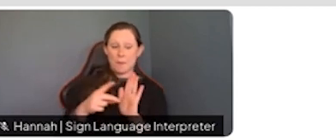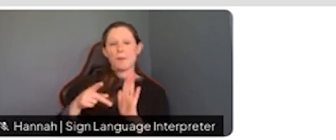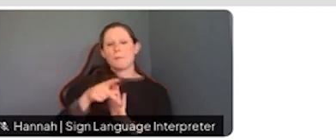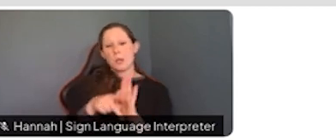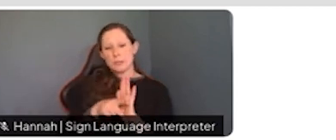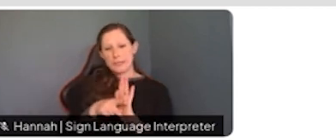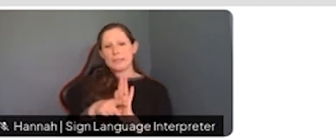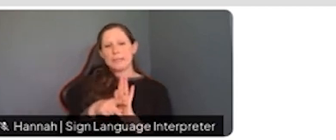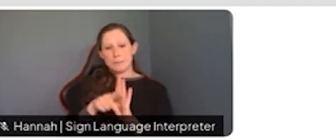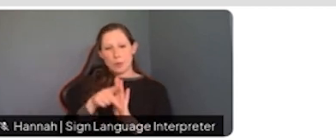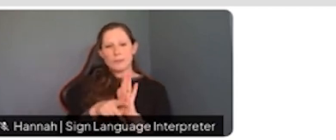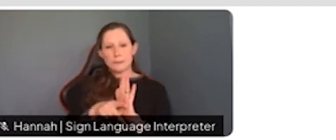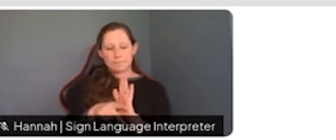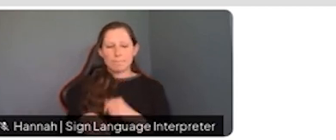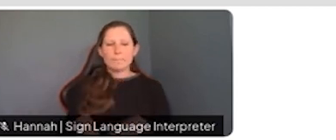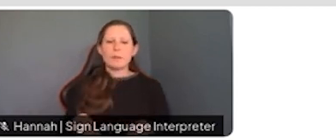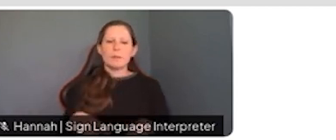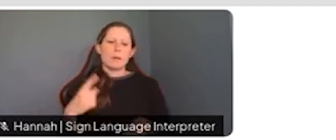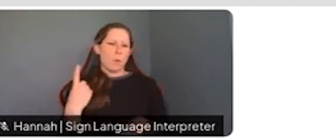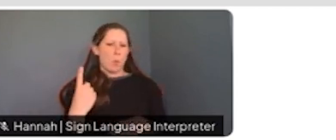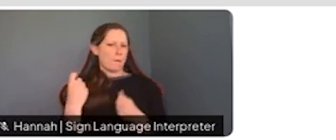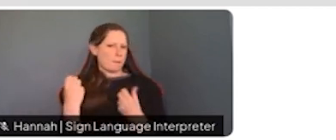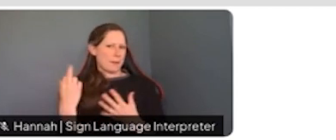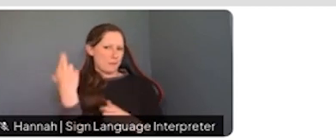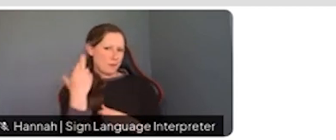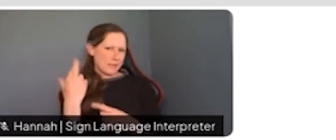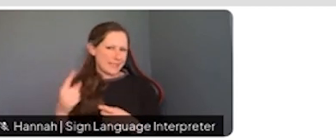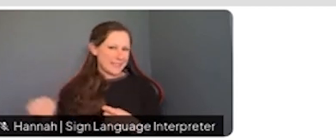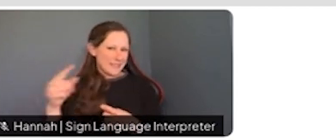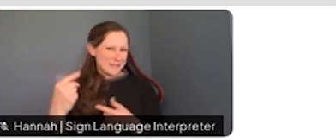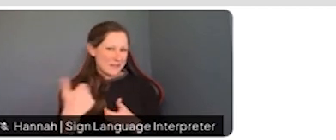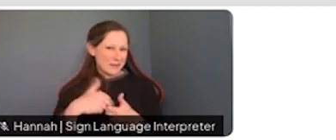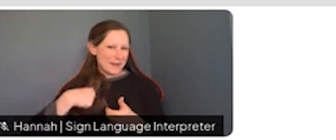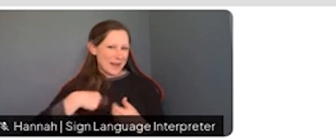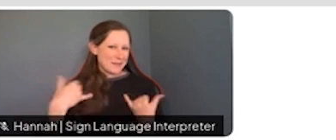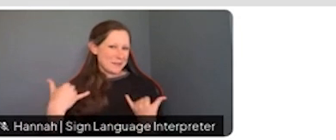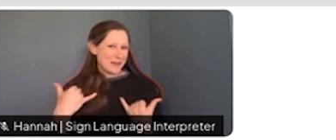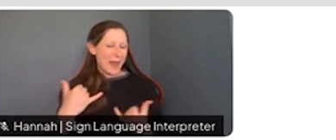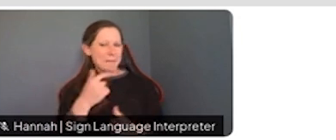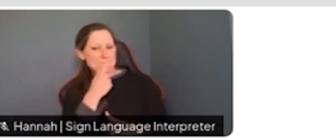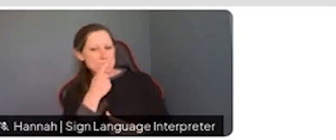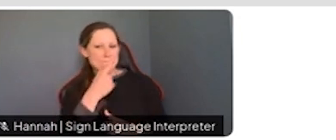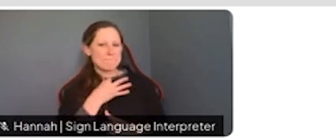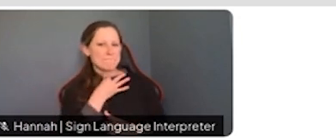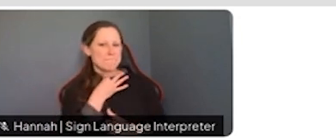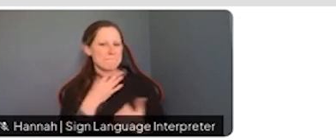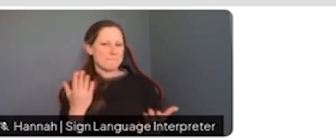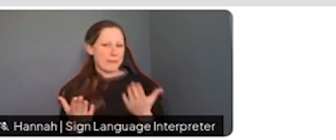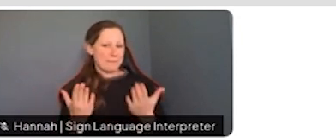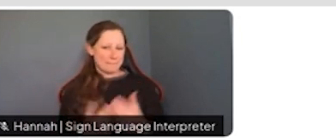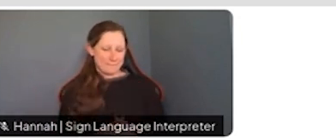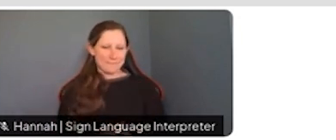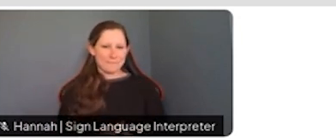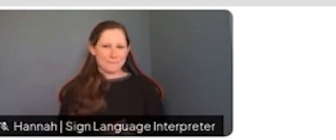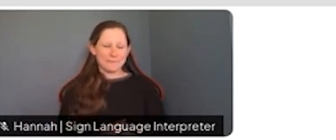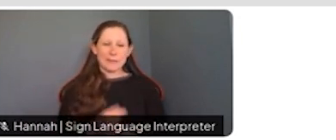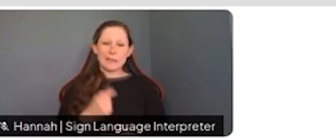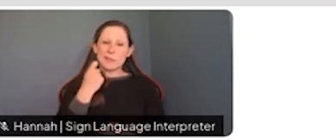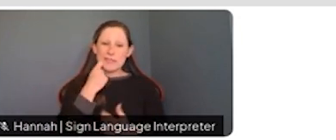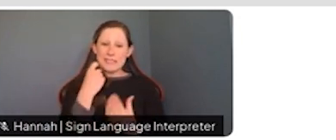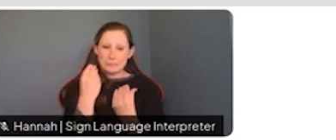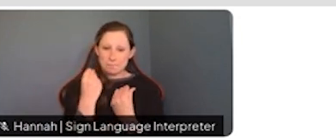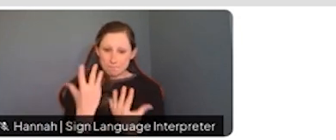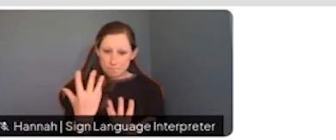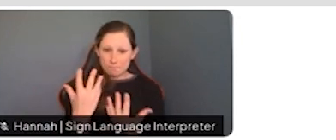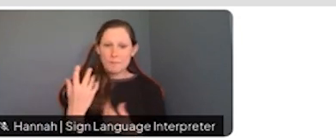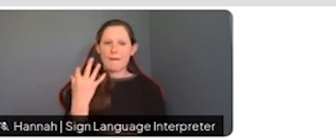may be one of the reasons why many of you have joined us today. So there's, in recent news, this